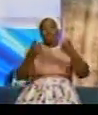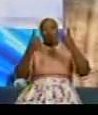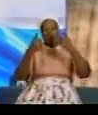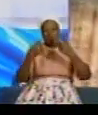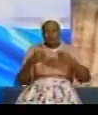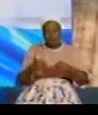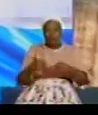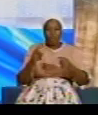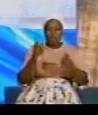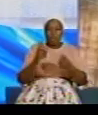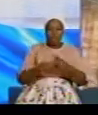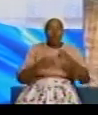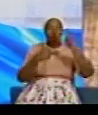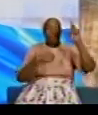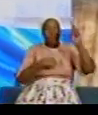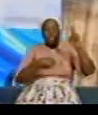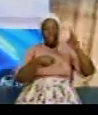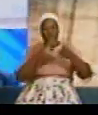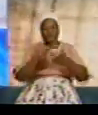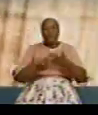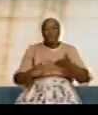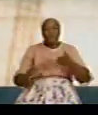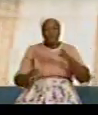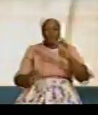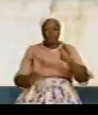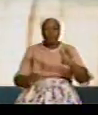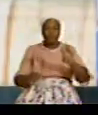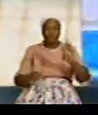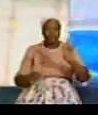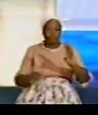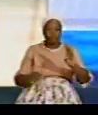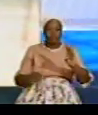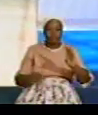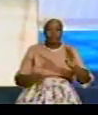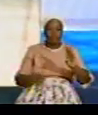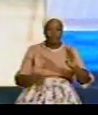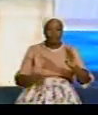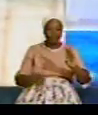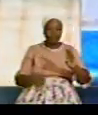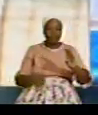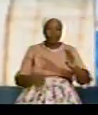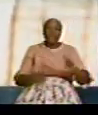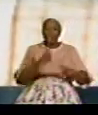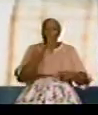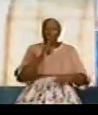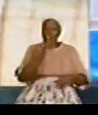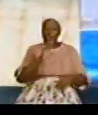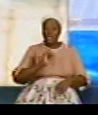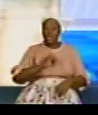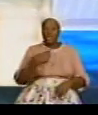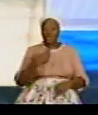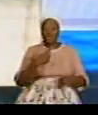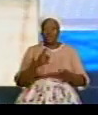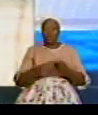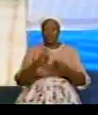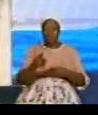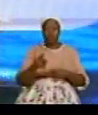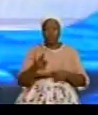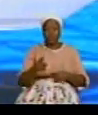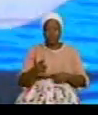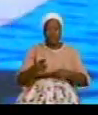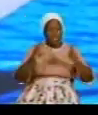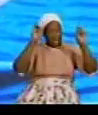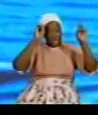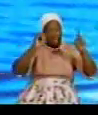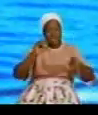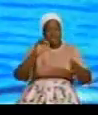cometh unto me. In verse 47, verily, verily, I say unto you,